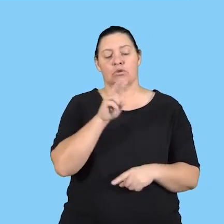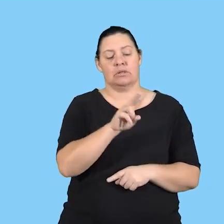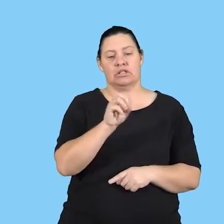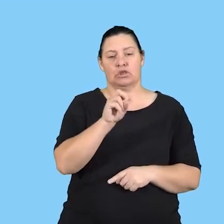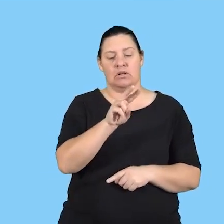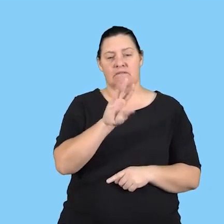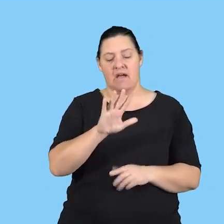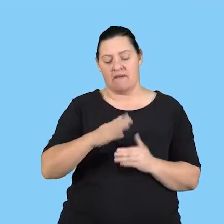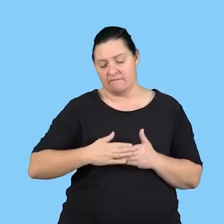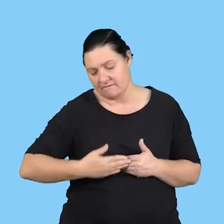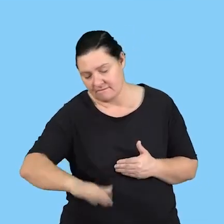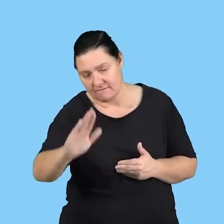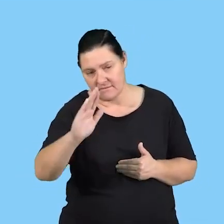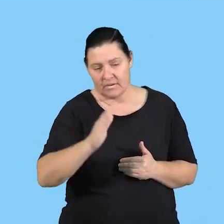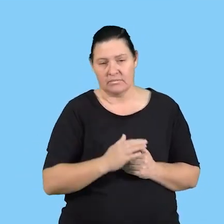from